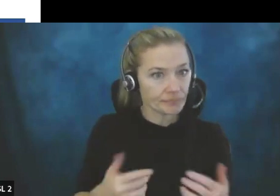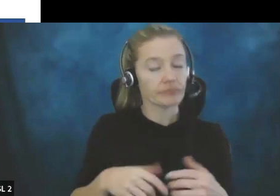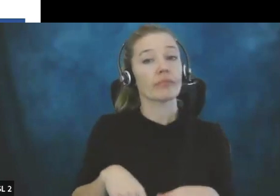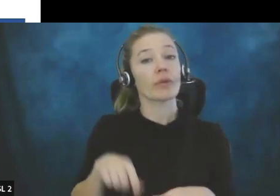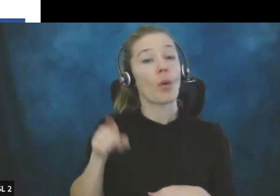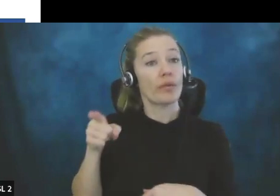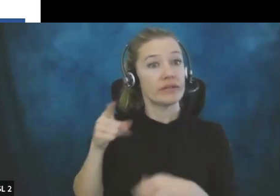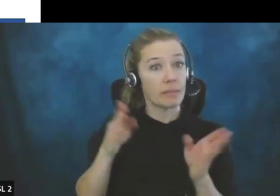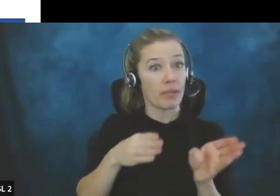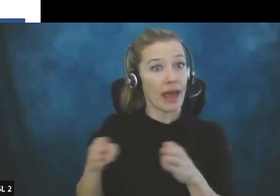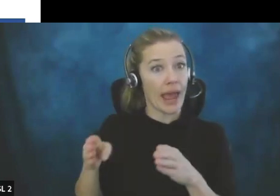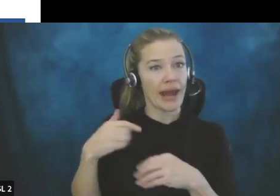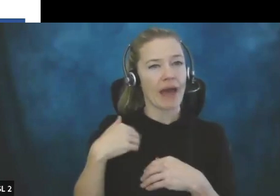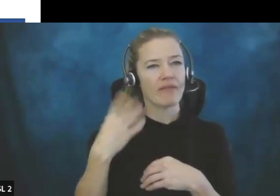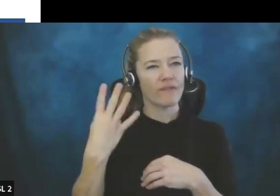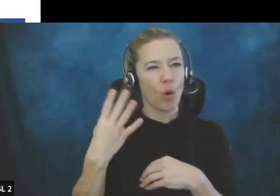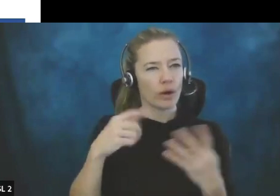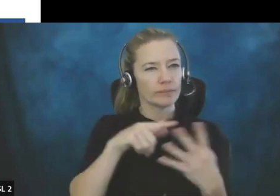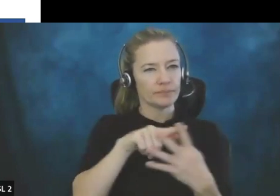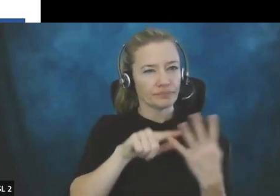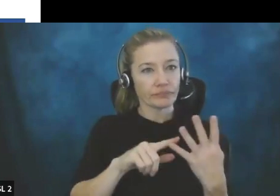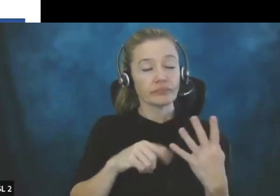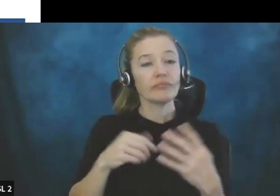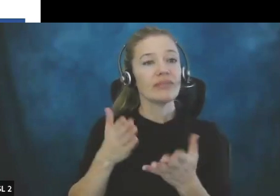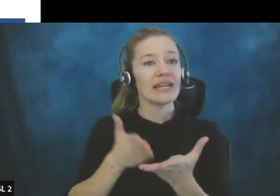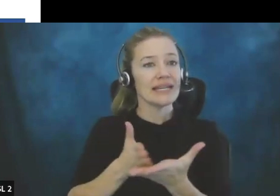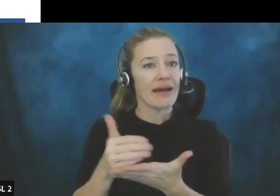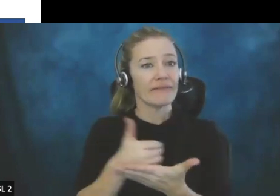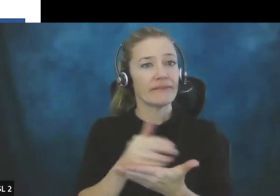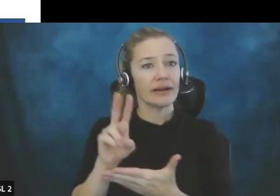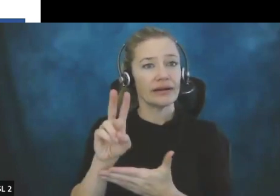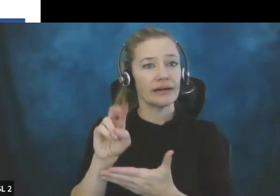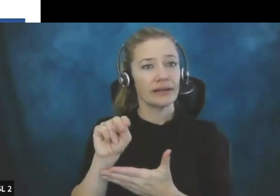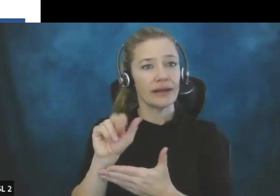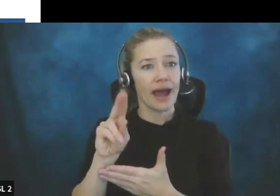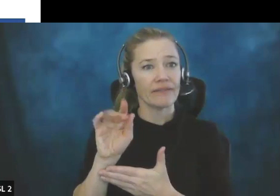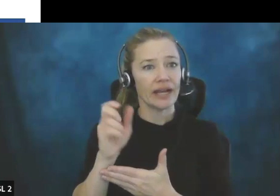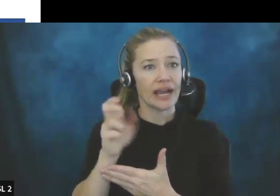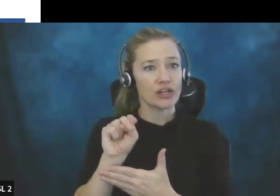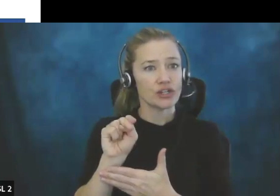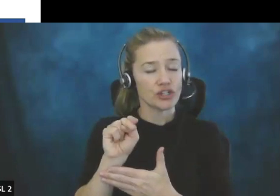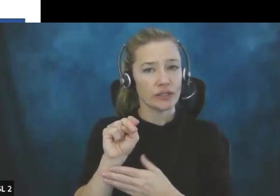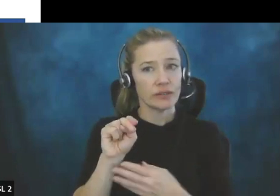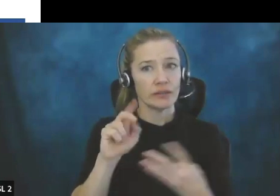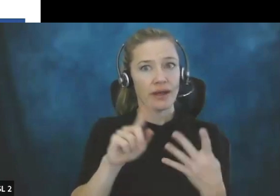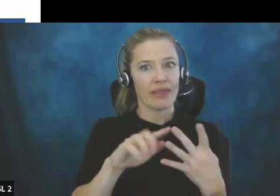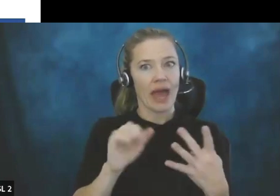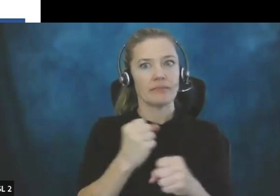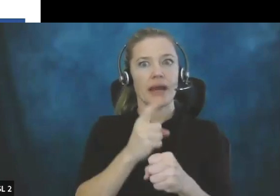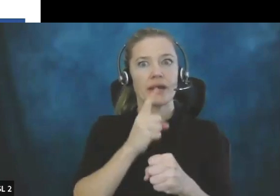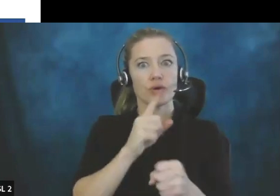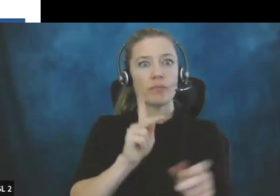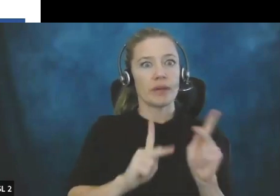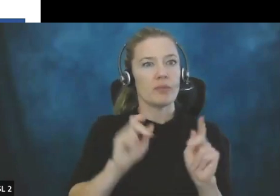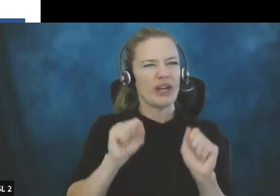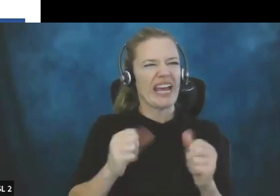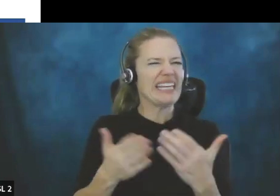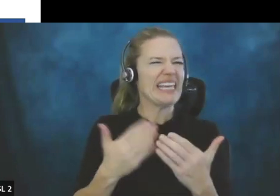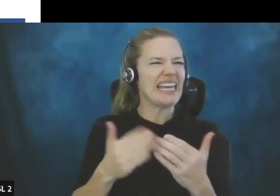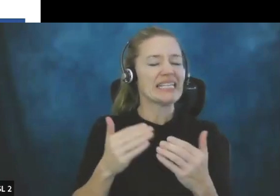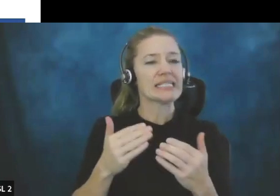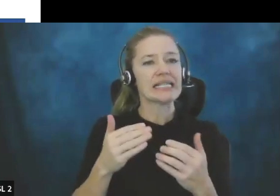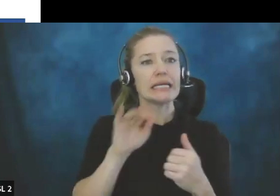the systems change work of the Master Plan, we kind of have 4 buckets here. We have navigation, which is really